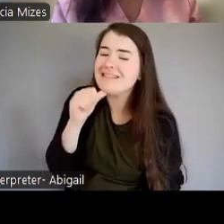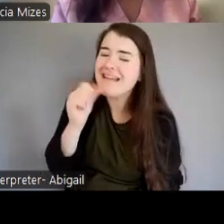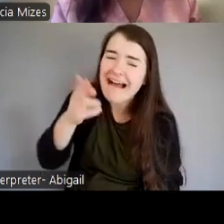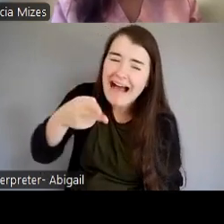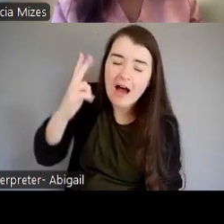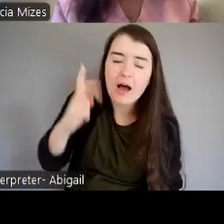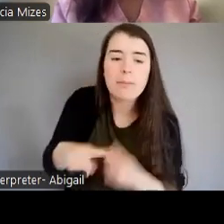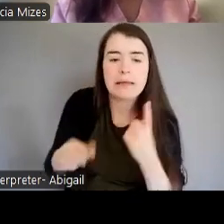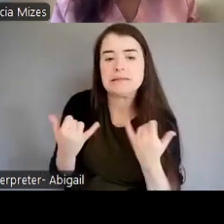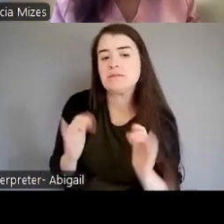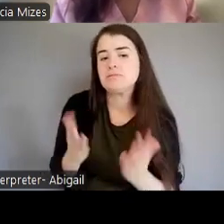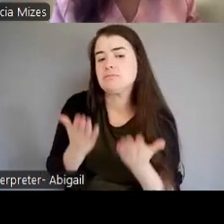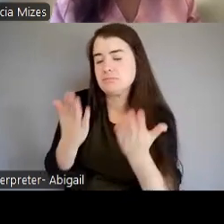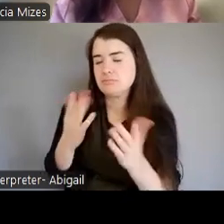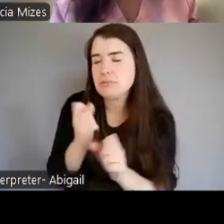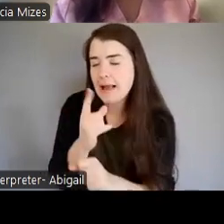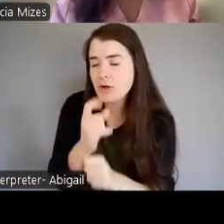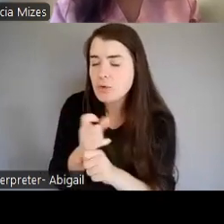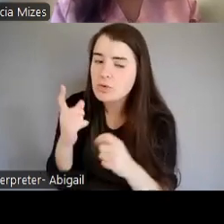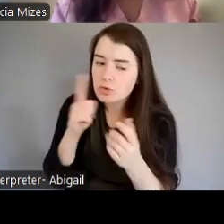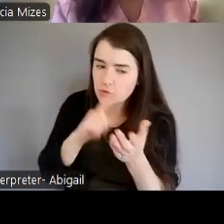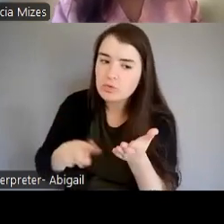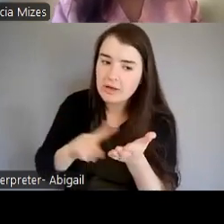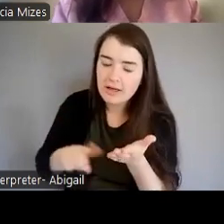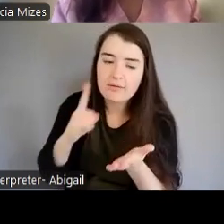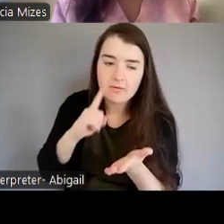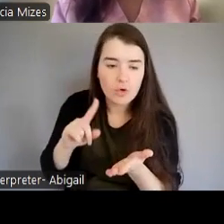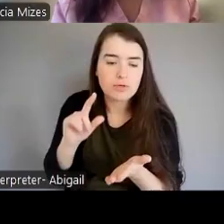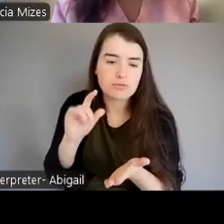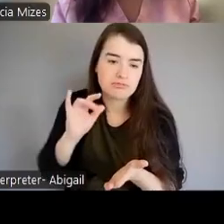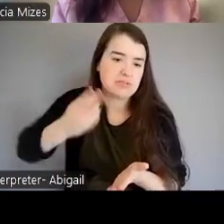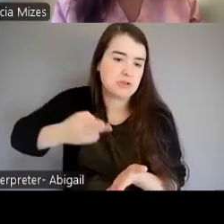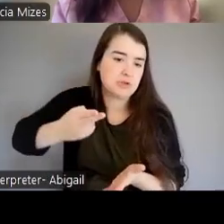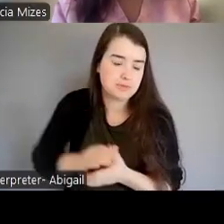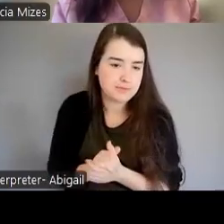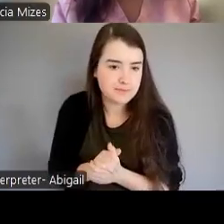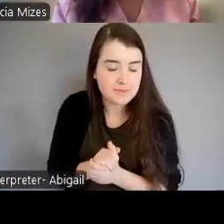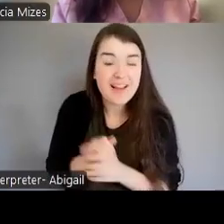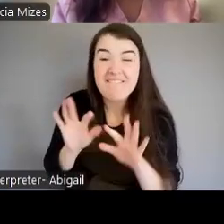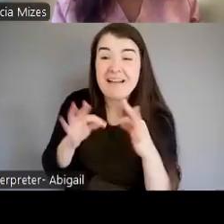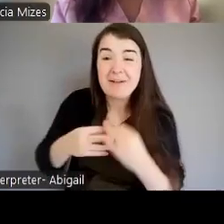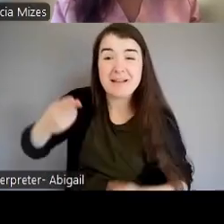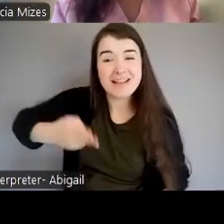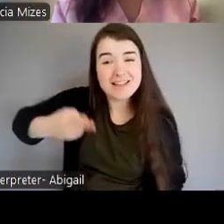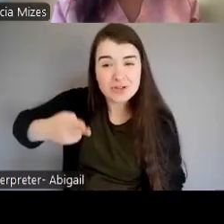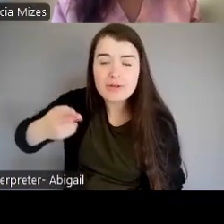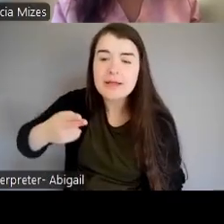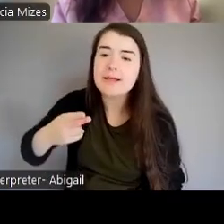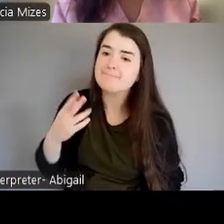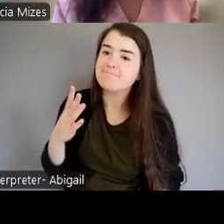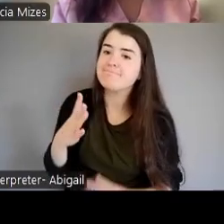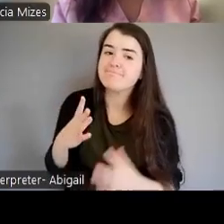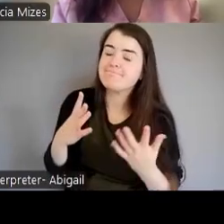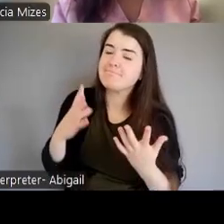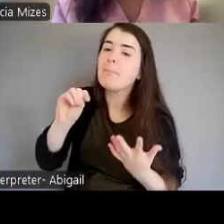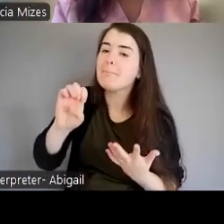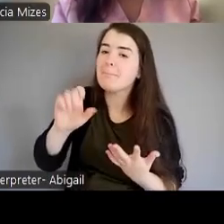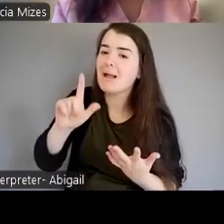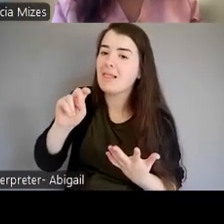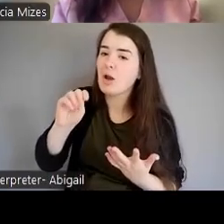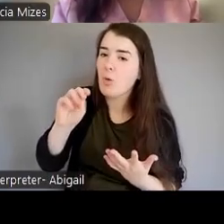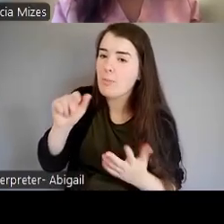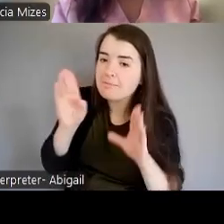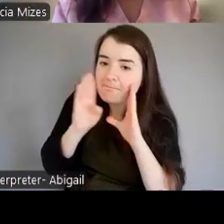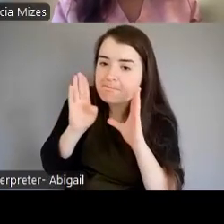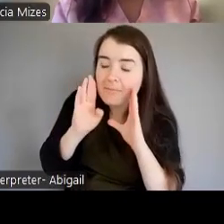an annual skin cancer screening. Family history, the big one we think about is melanoma. So if someone has a history of melanoma